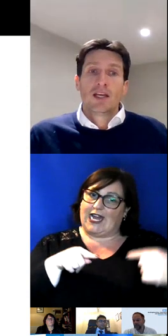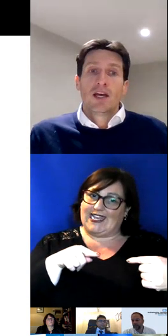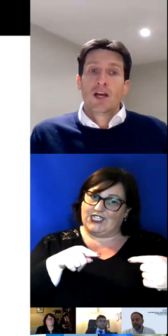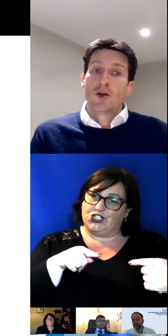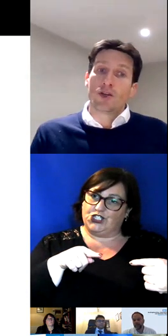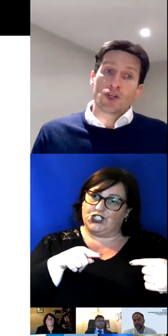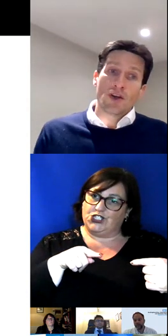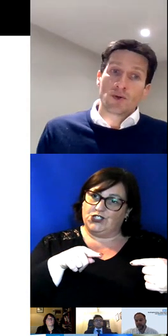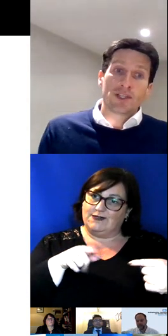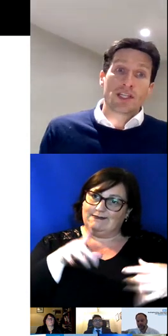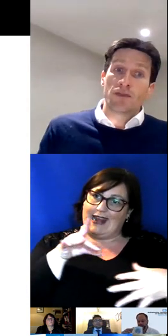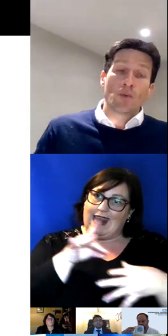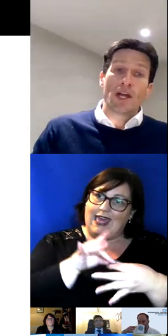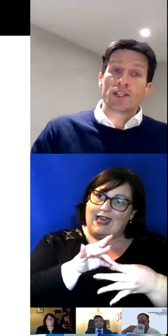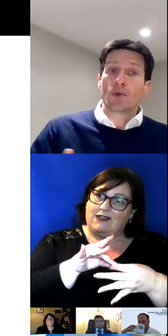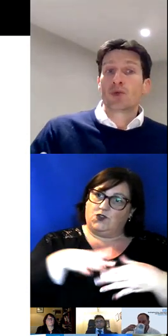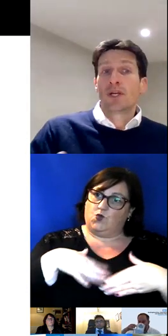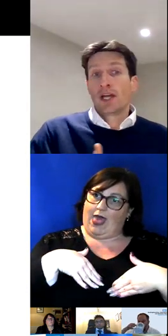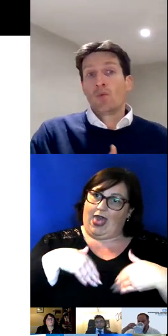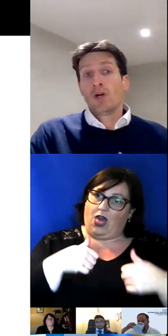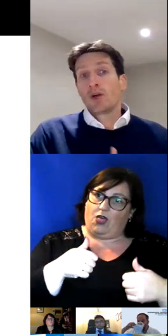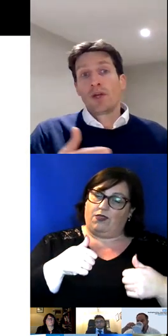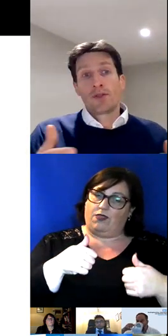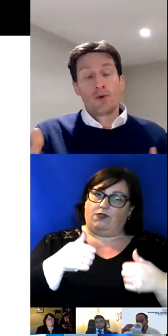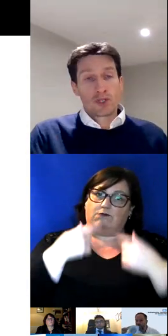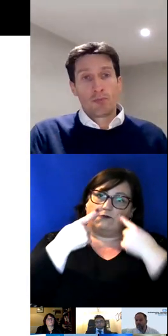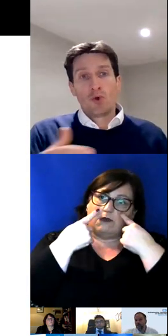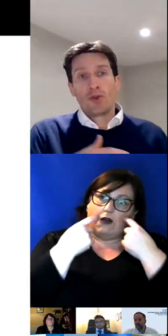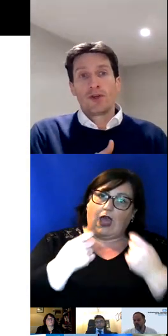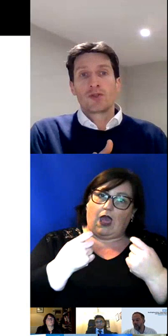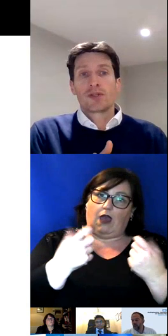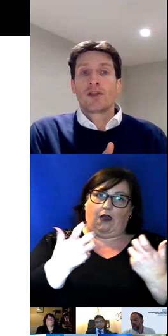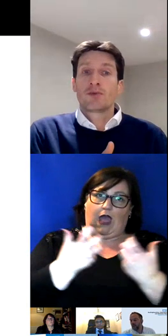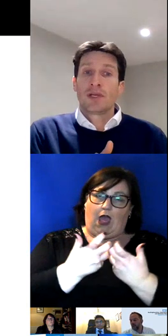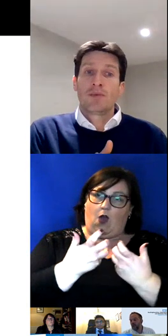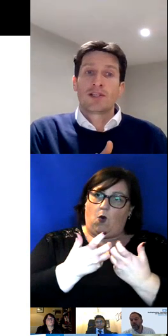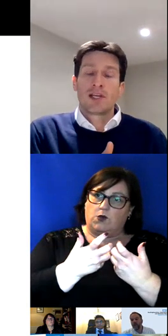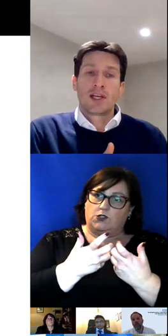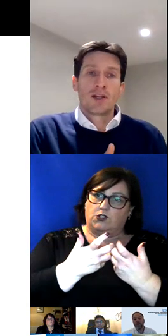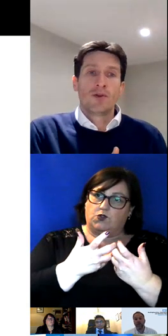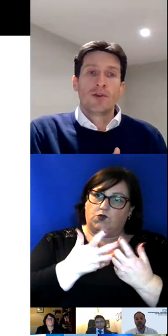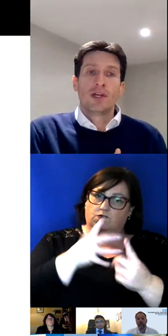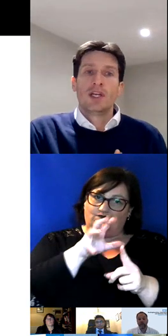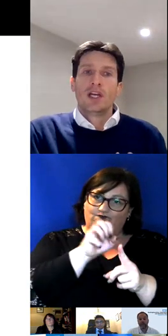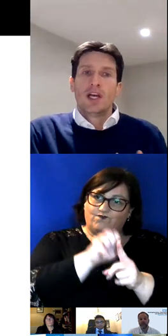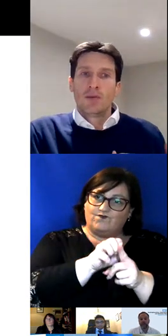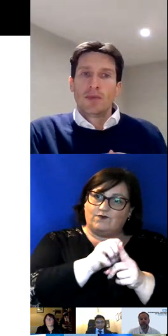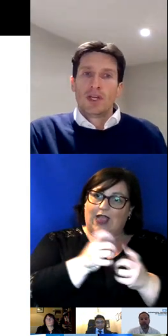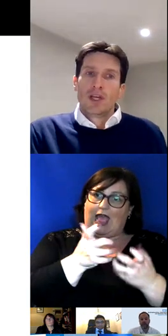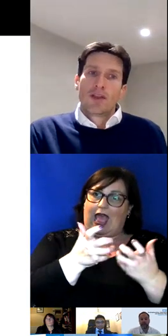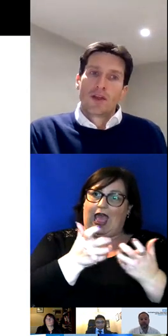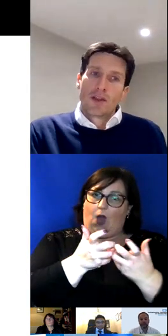care, trying to identify ways in which we can work with or support those people as they're getting older.